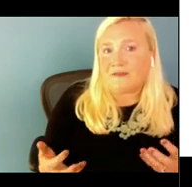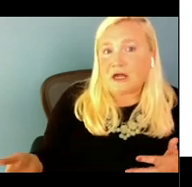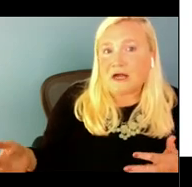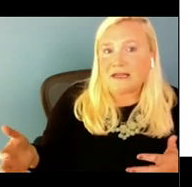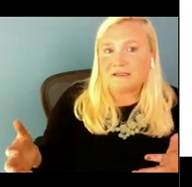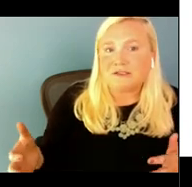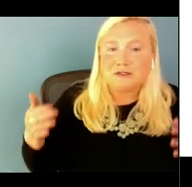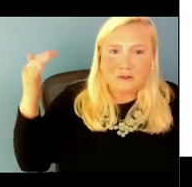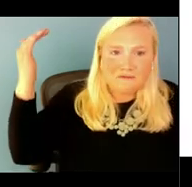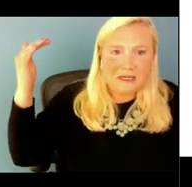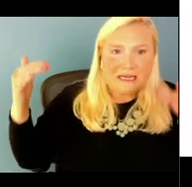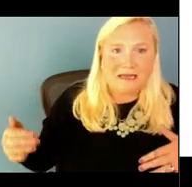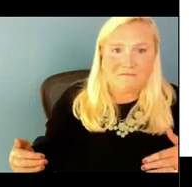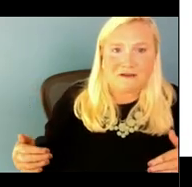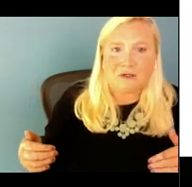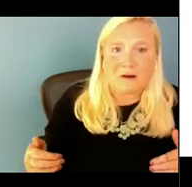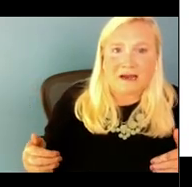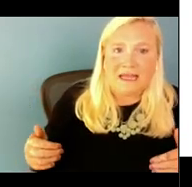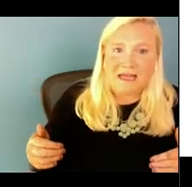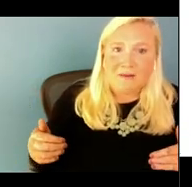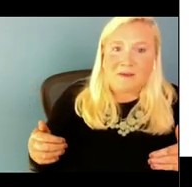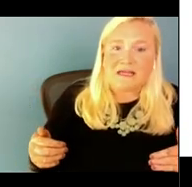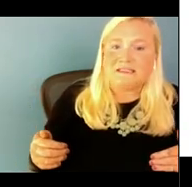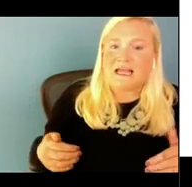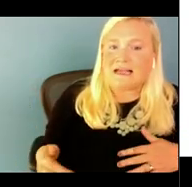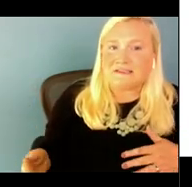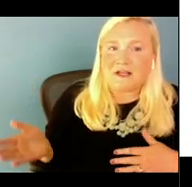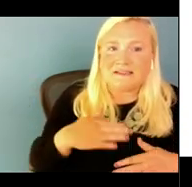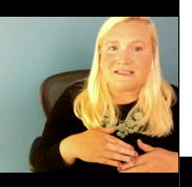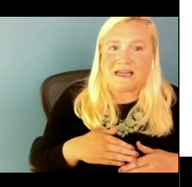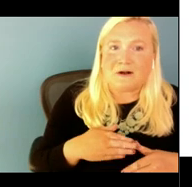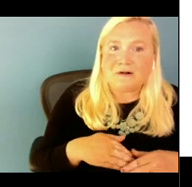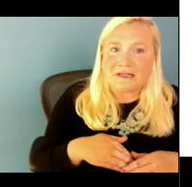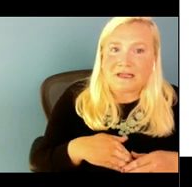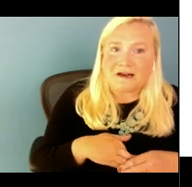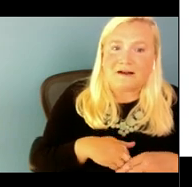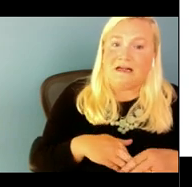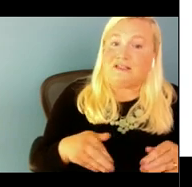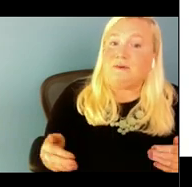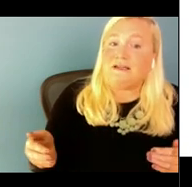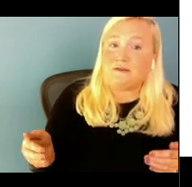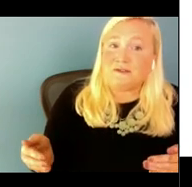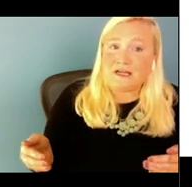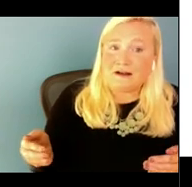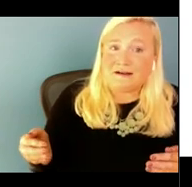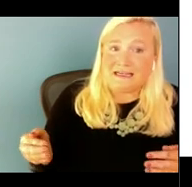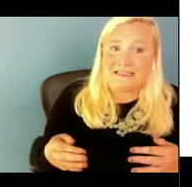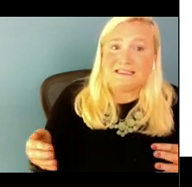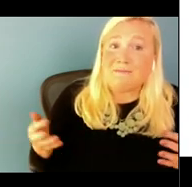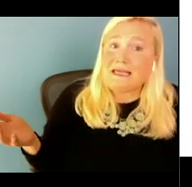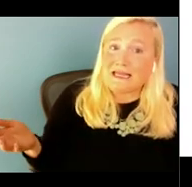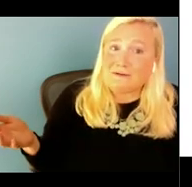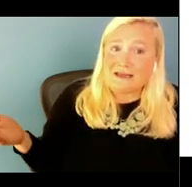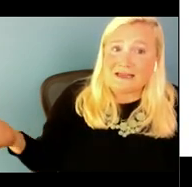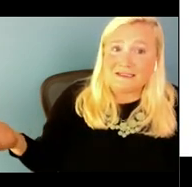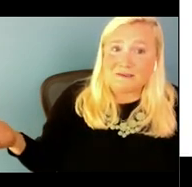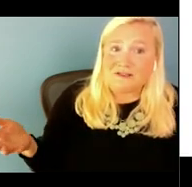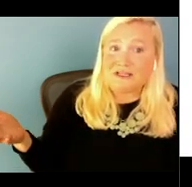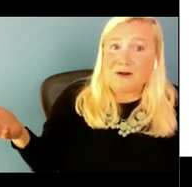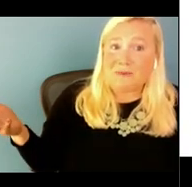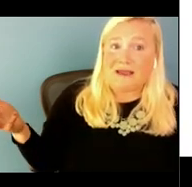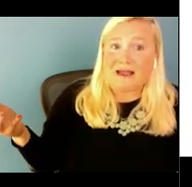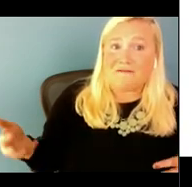in their life where they couldn't? So you're sort of doing an inventory, because as Scott said earlier, just because you stutter, it doesn't mean that